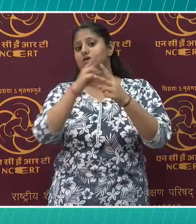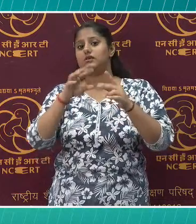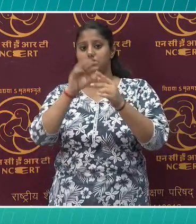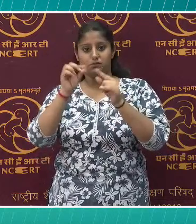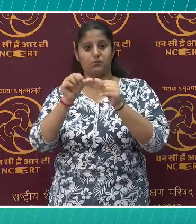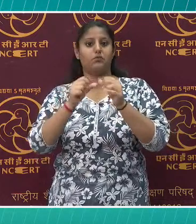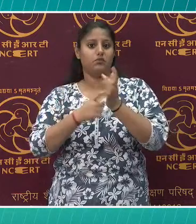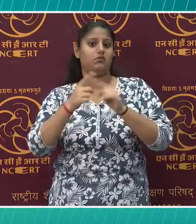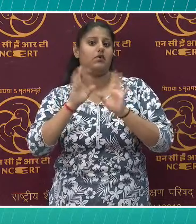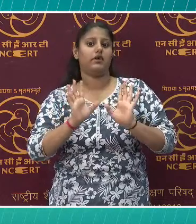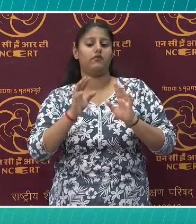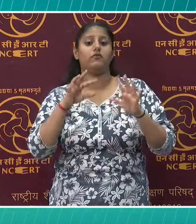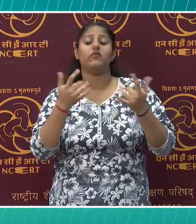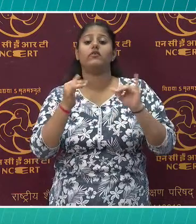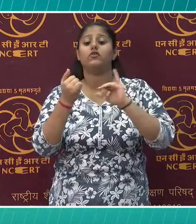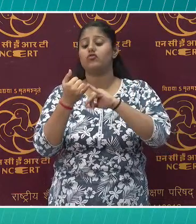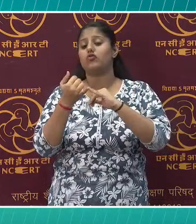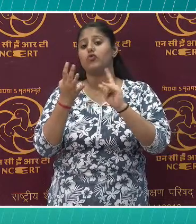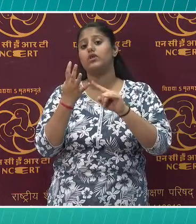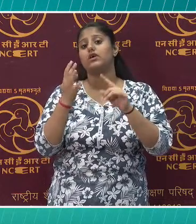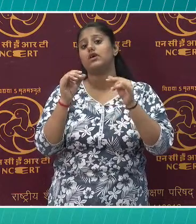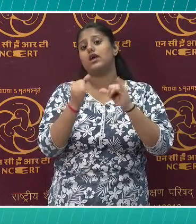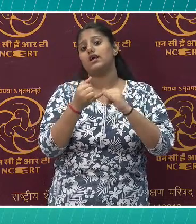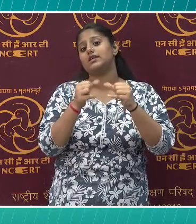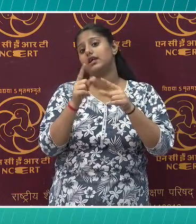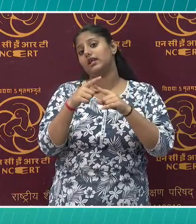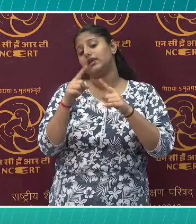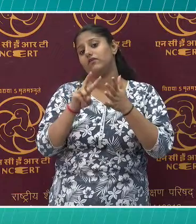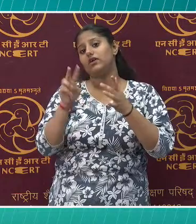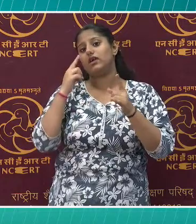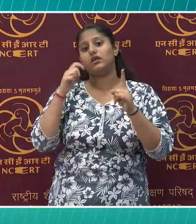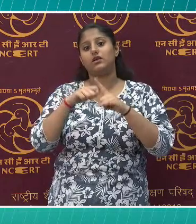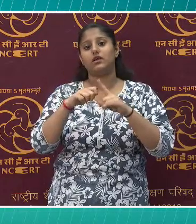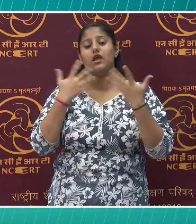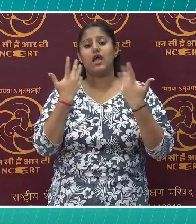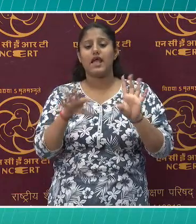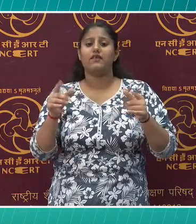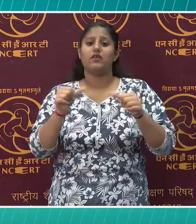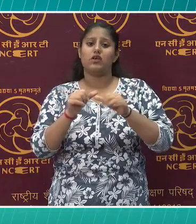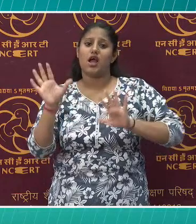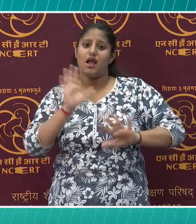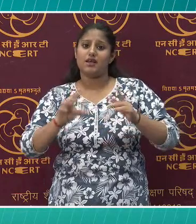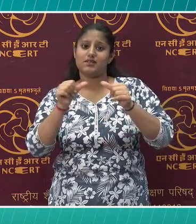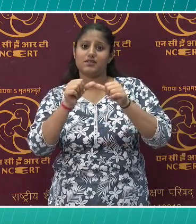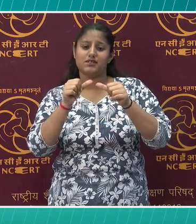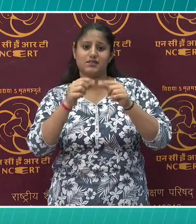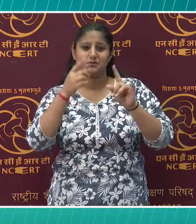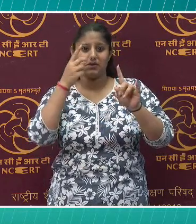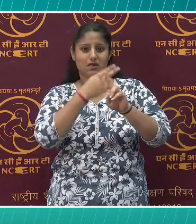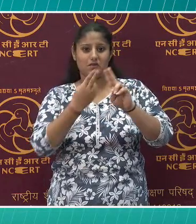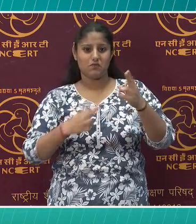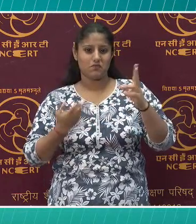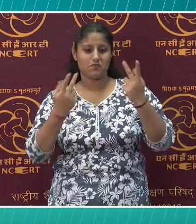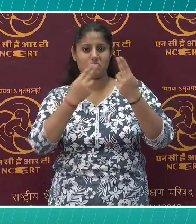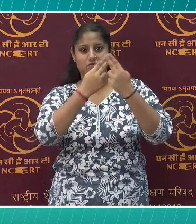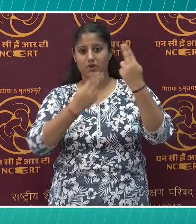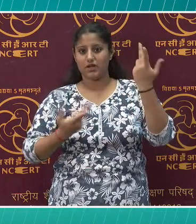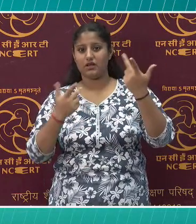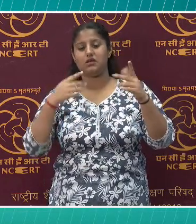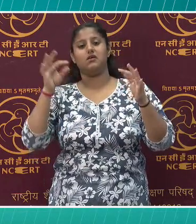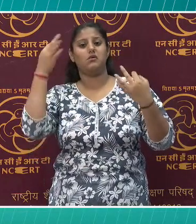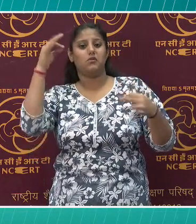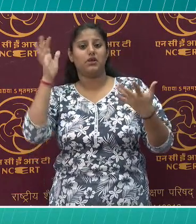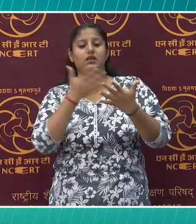And sattvic. Whatever you might do in arts, the most important thing is that you will have